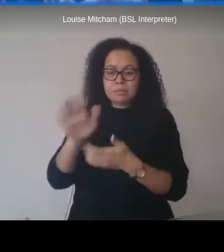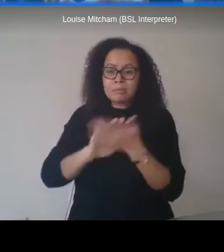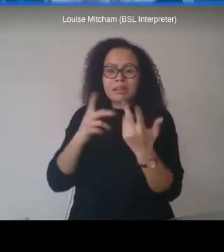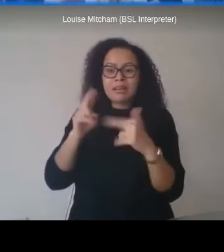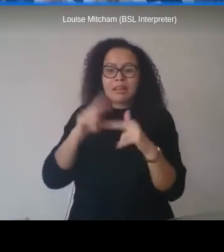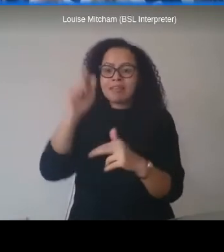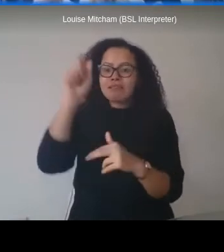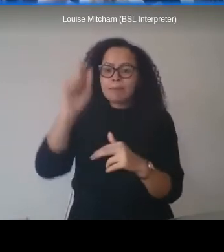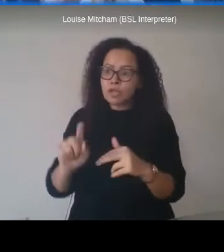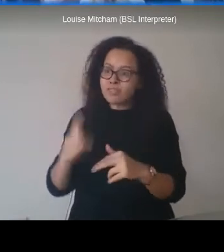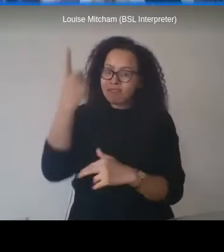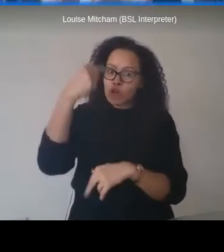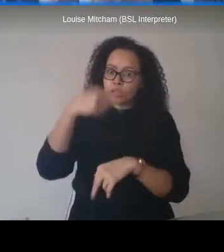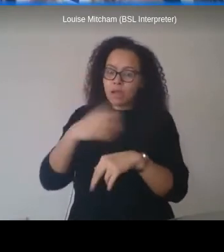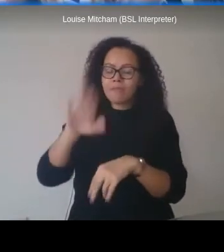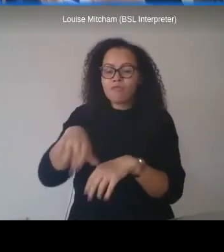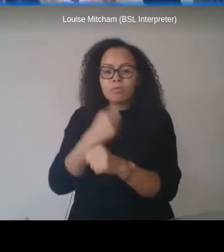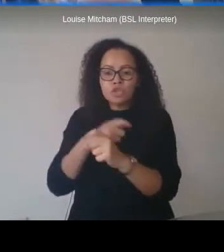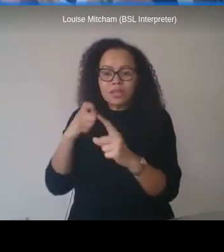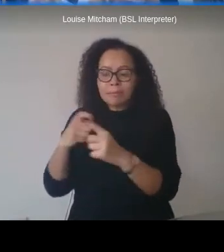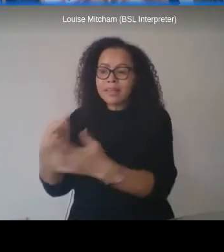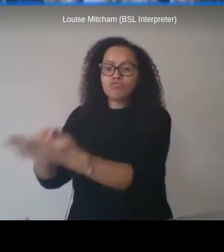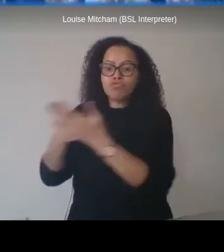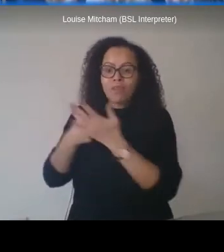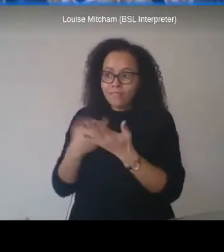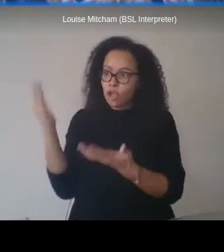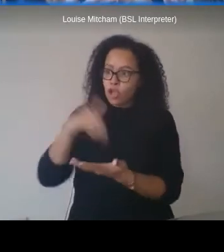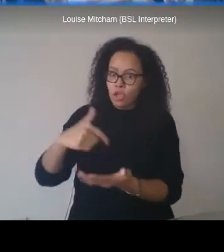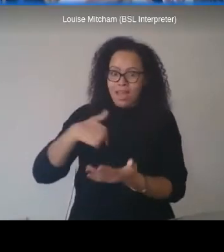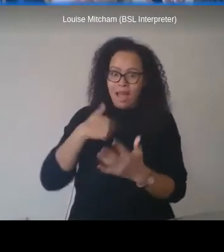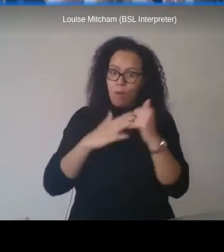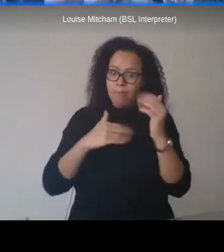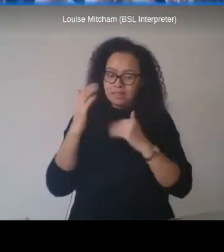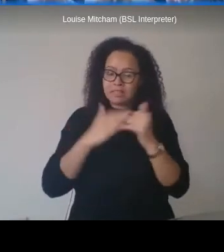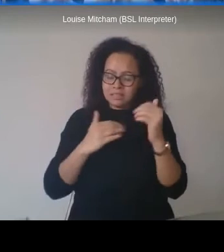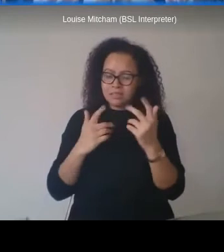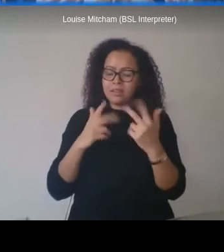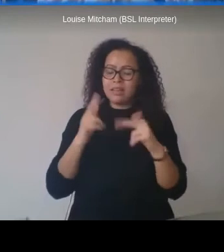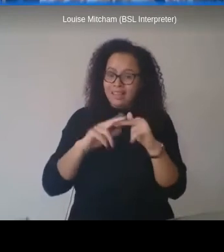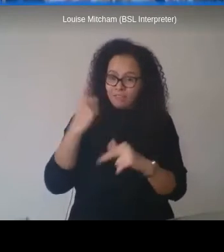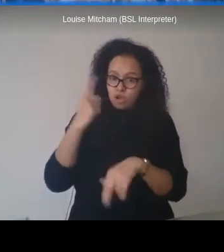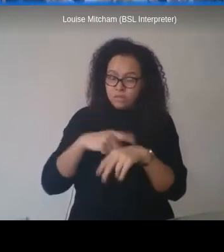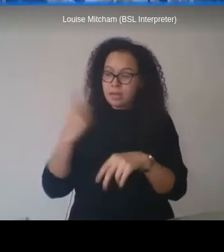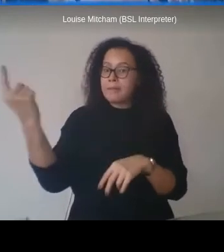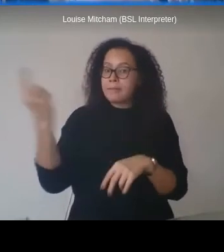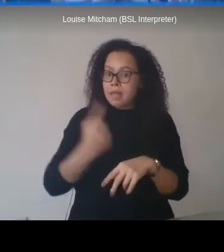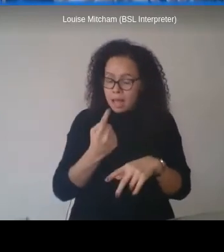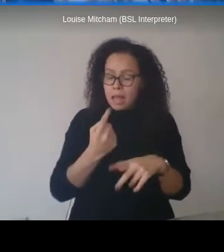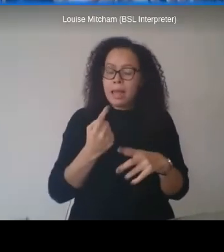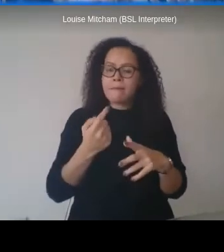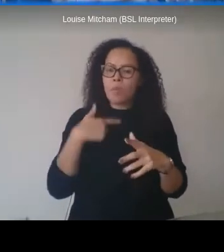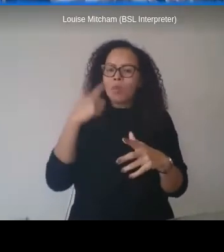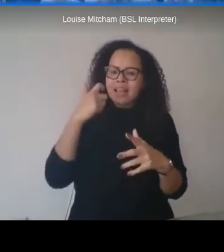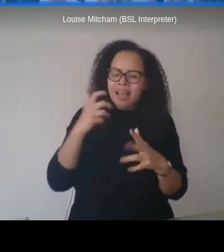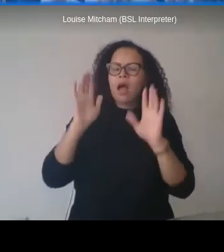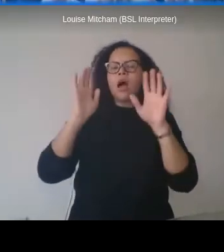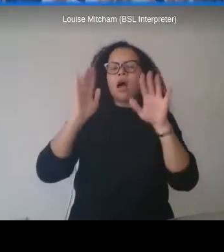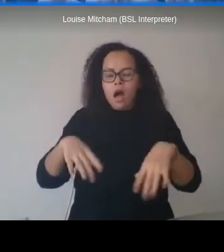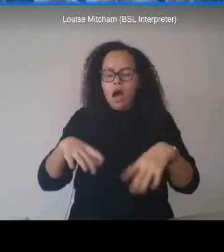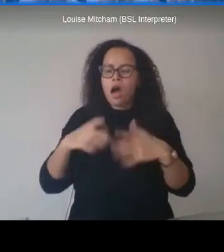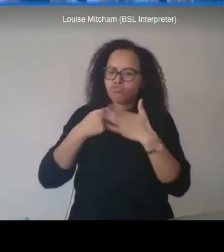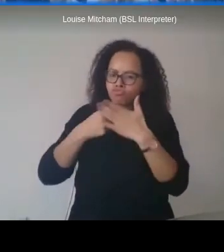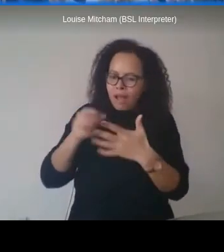GP referral, and is working through the water, we can then start making recommendations. Actually, once they